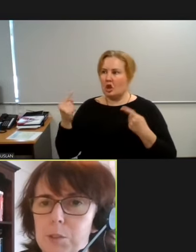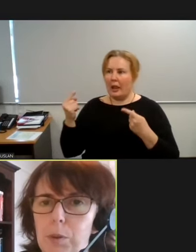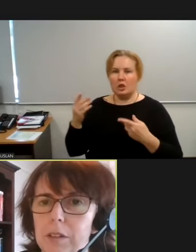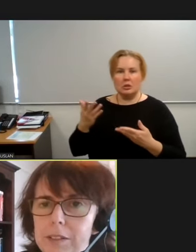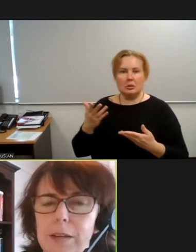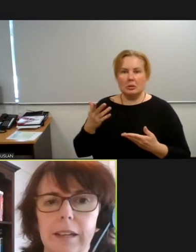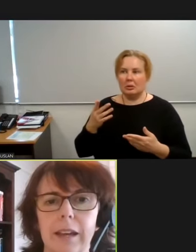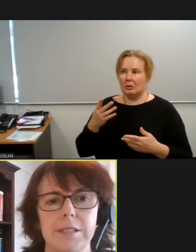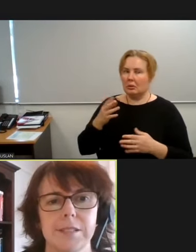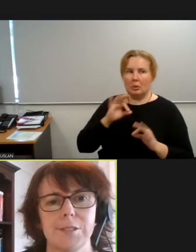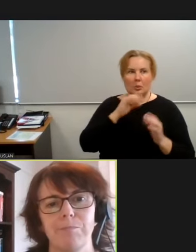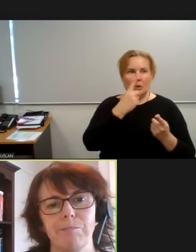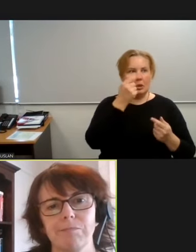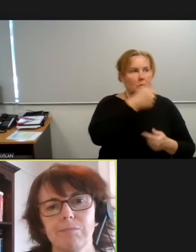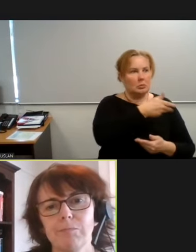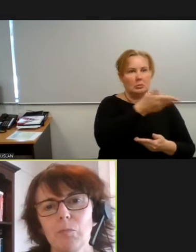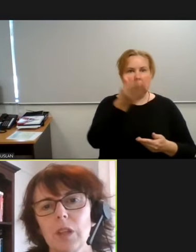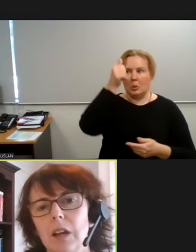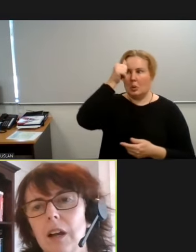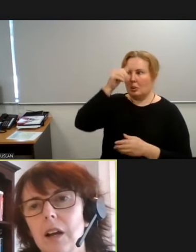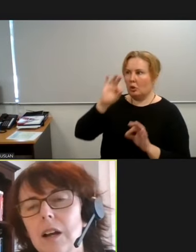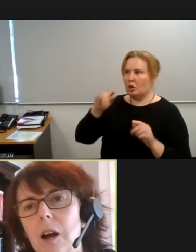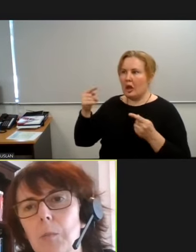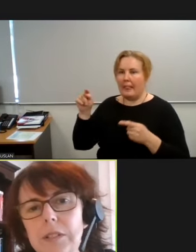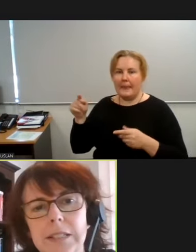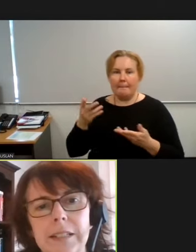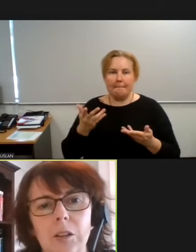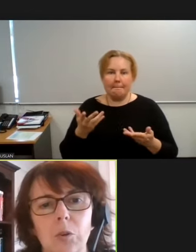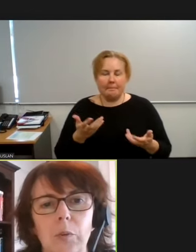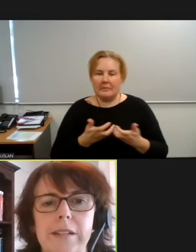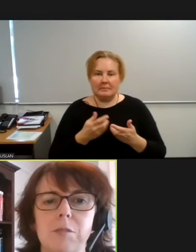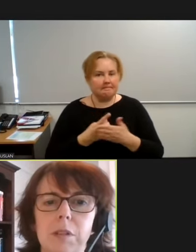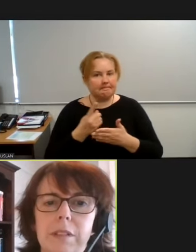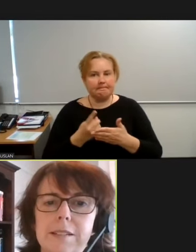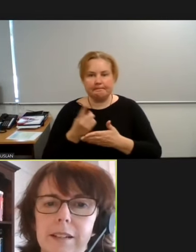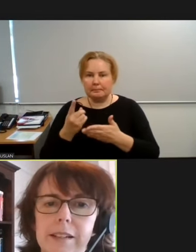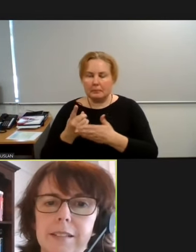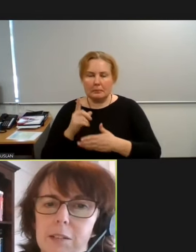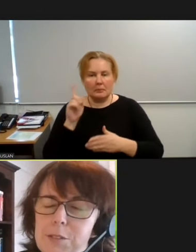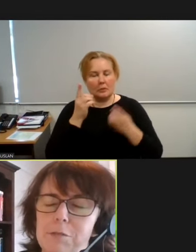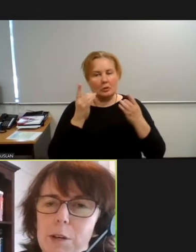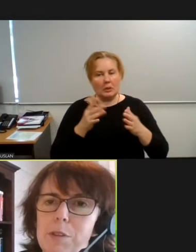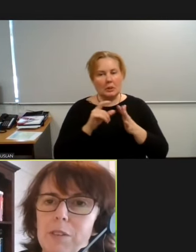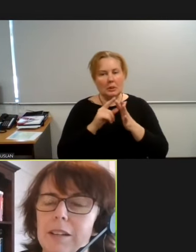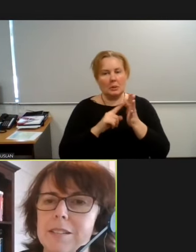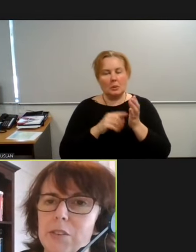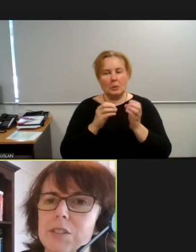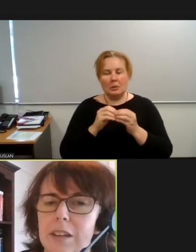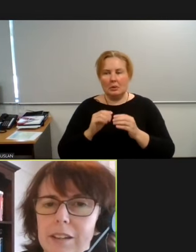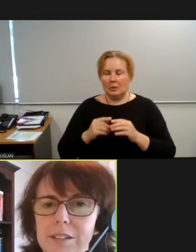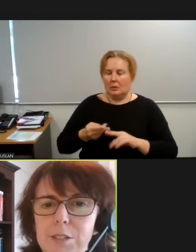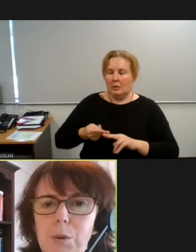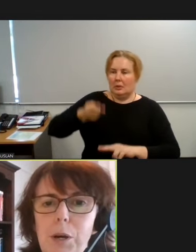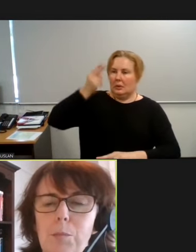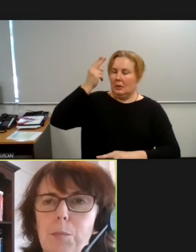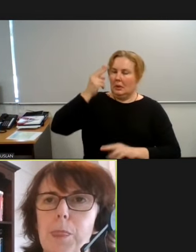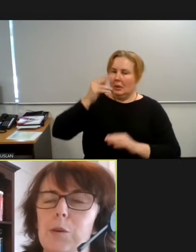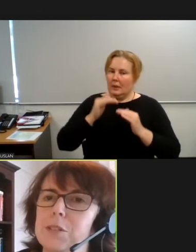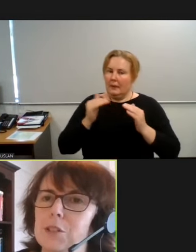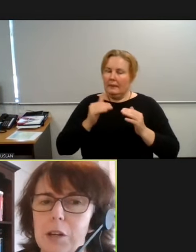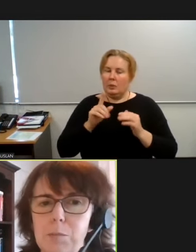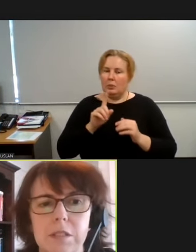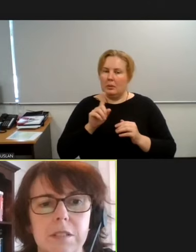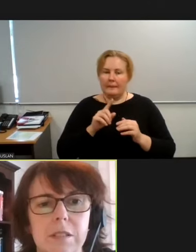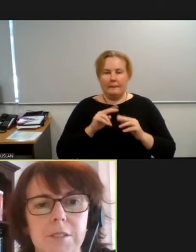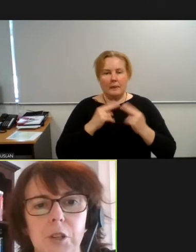or invisible in many cases. And we're dealing already with escalating levels of family violence in the state.